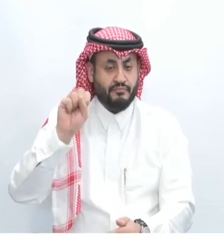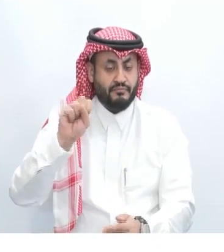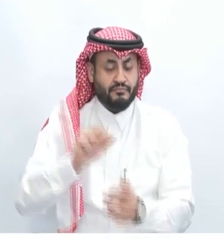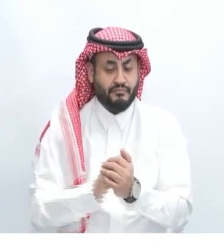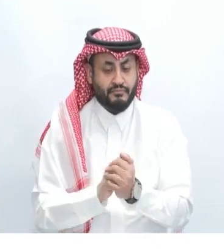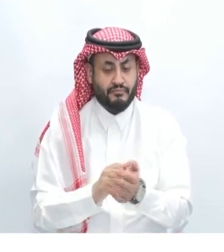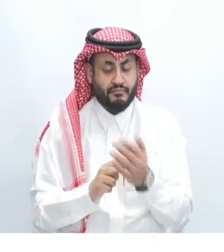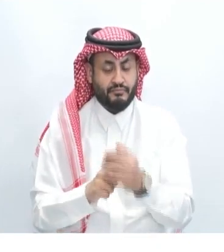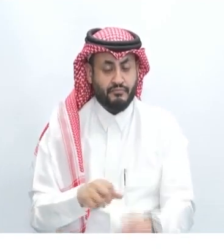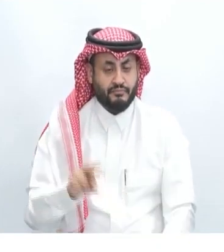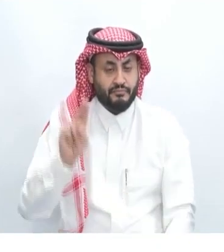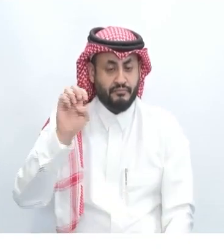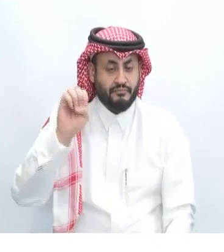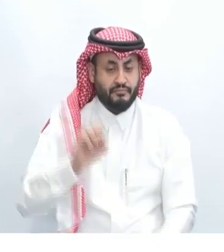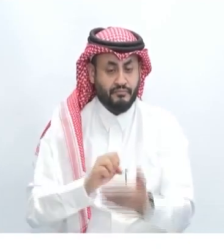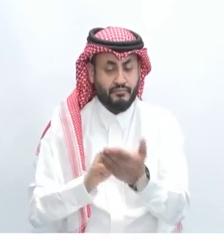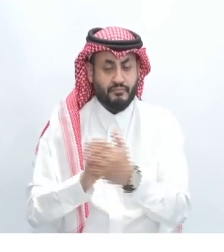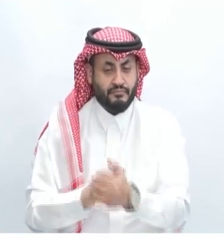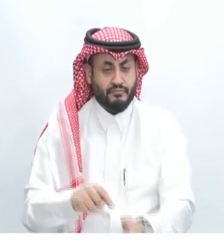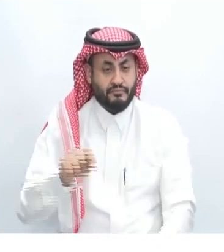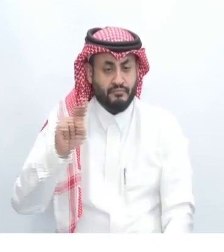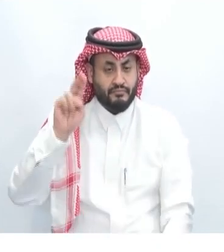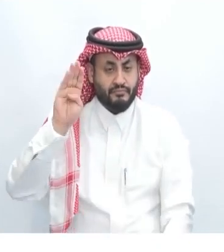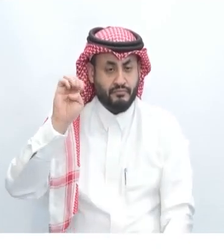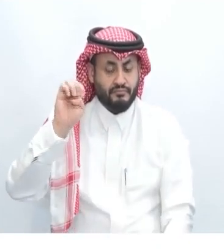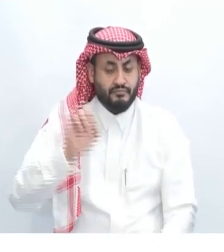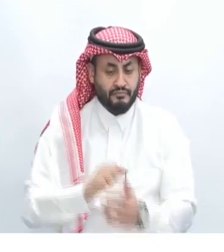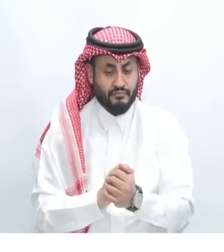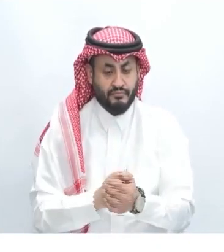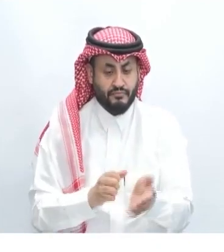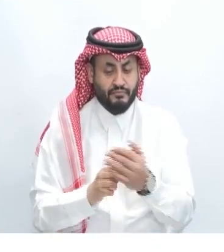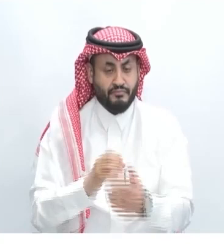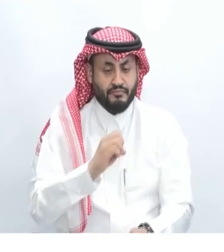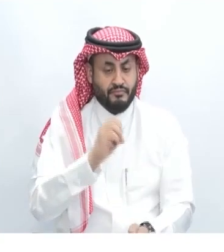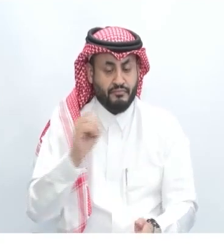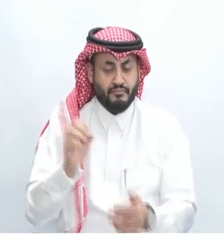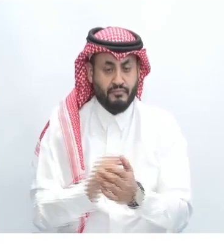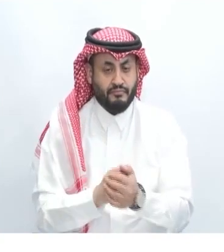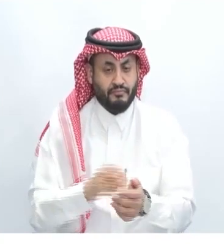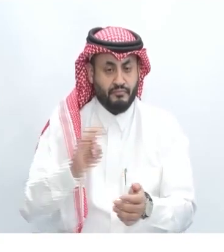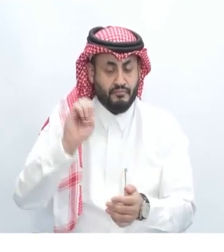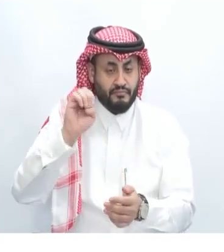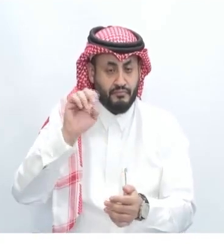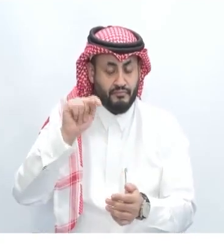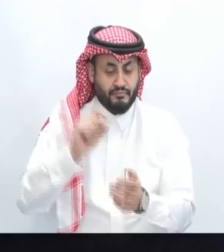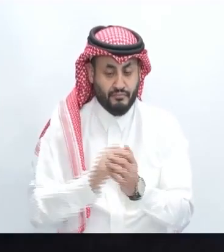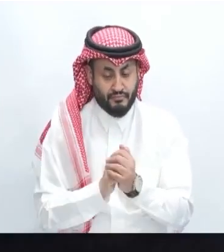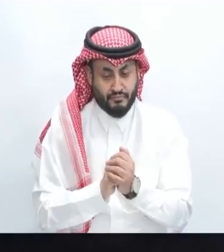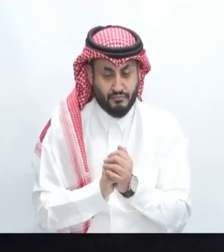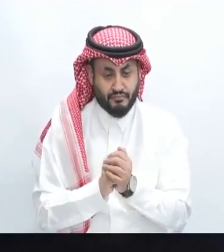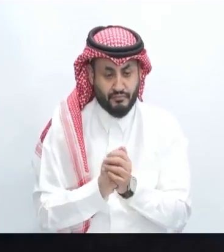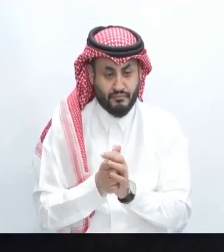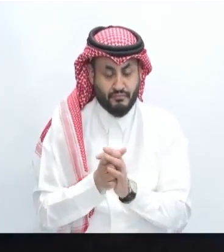bus. With UE, we can say tube. And with OO, we can say boot. So these